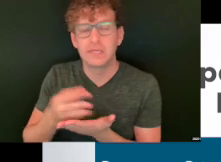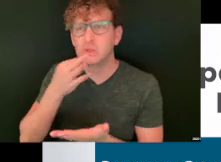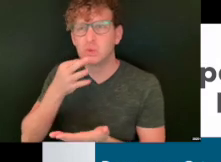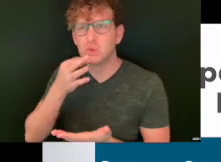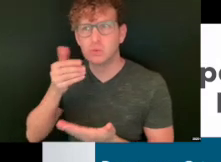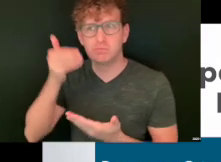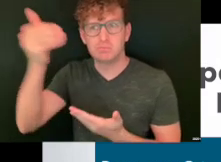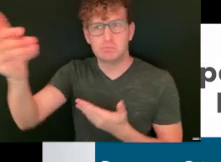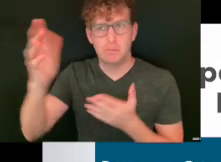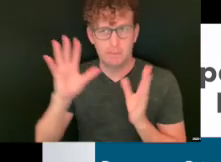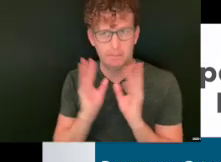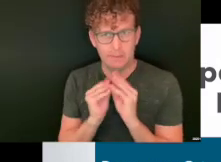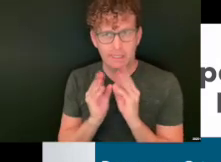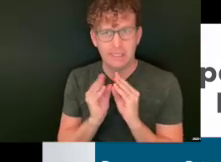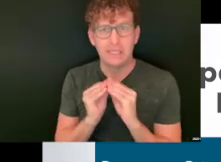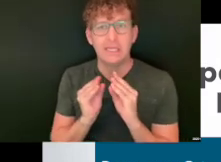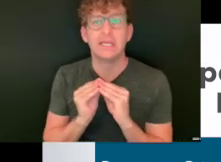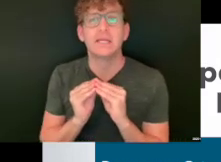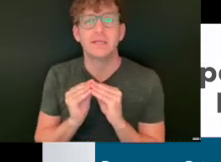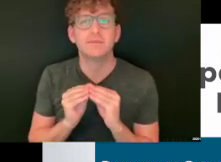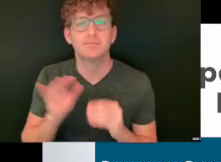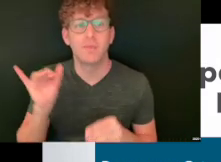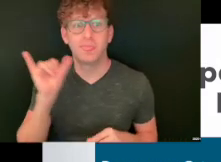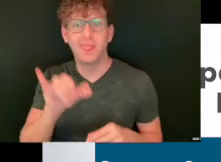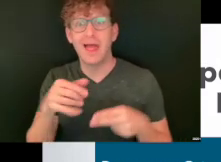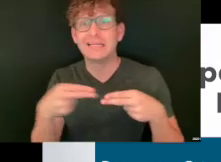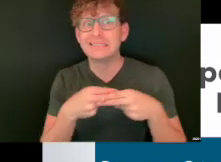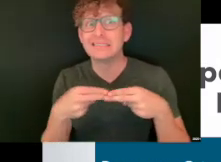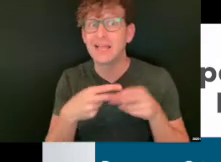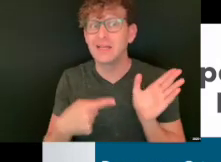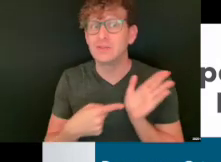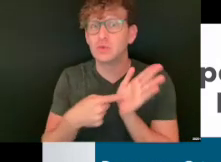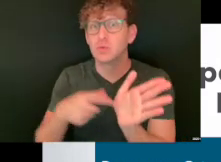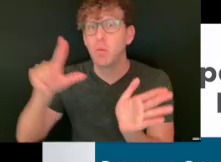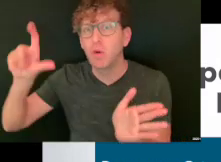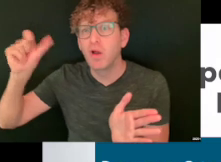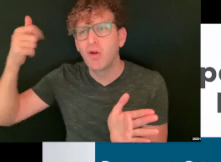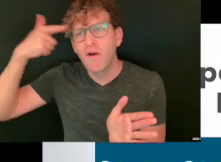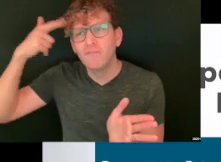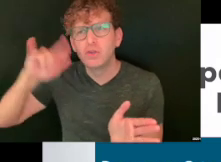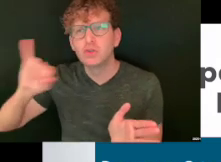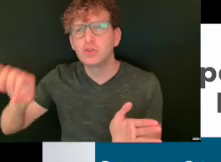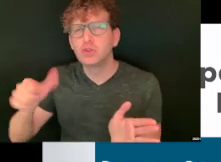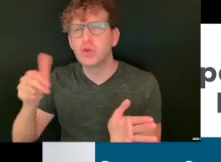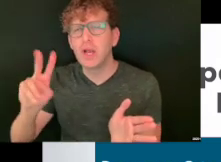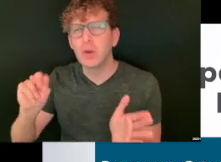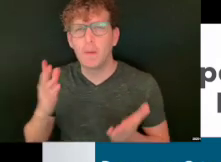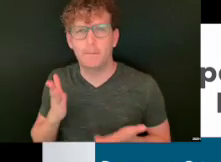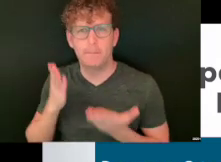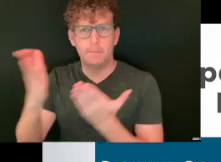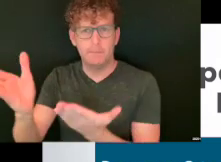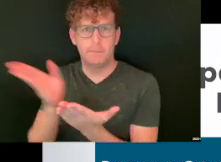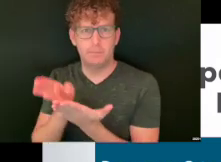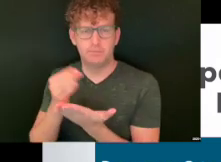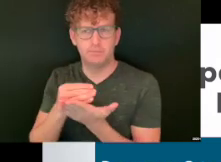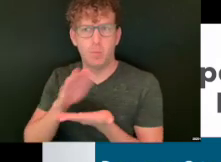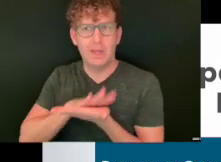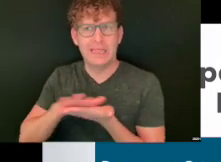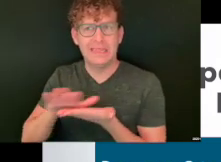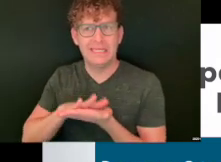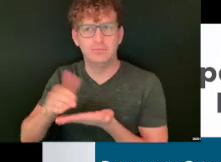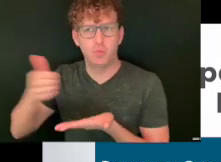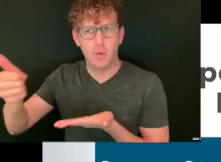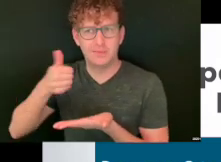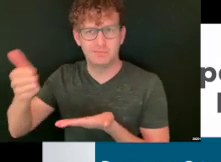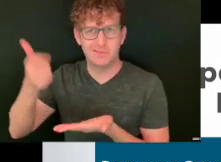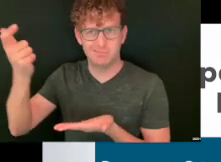you an idea of what's being discussed. And as far as like which projects or programs or